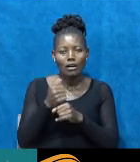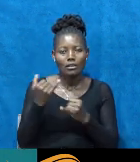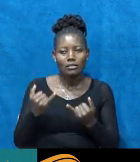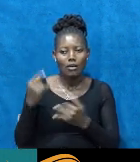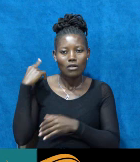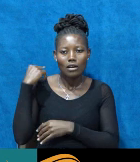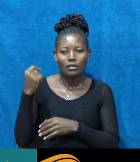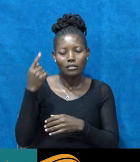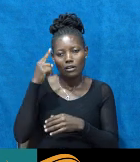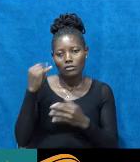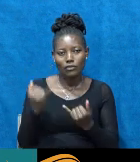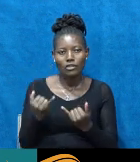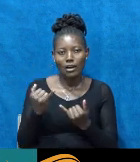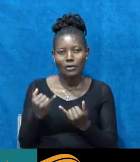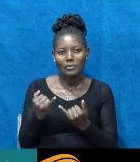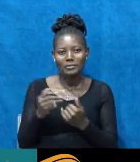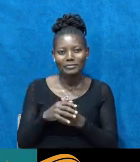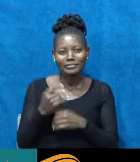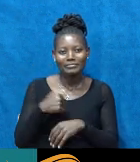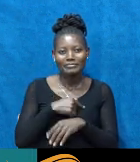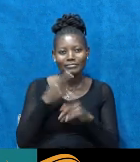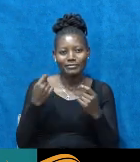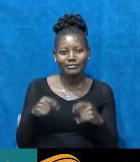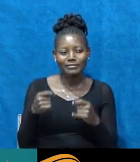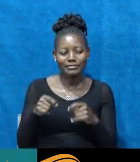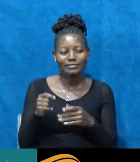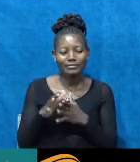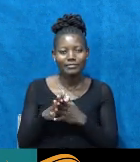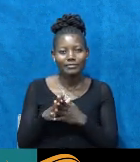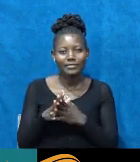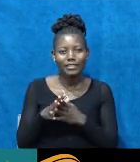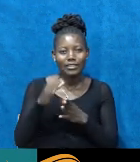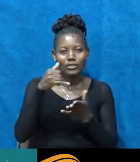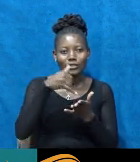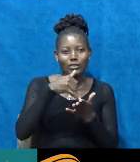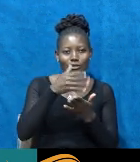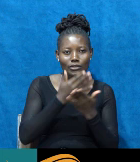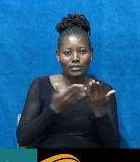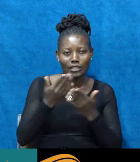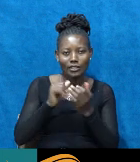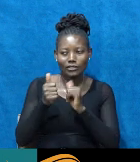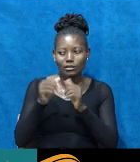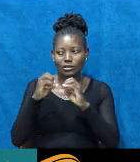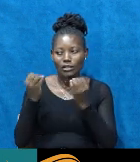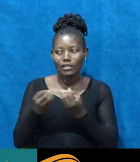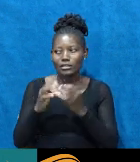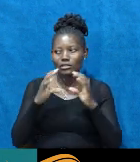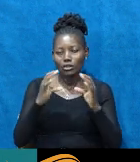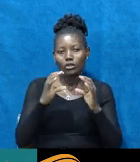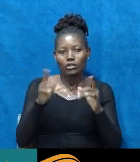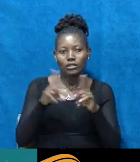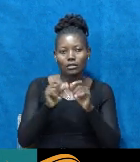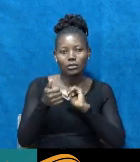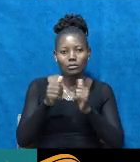So currently, as of now, we are trying to engage sports organization coaches with